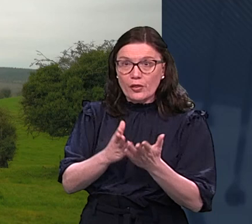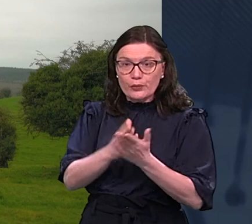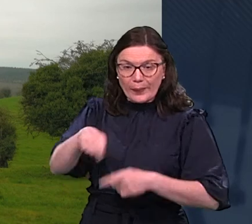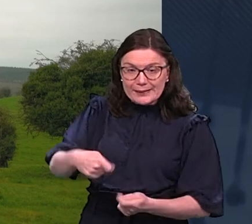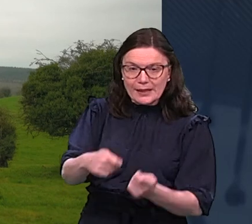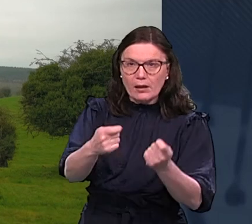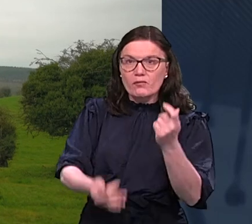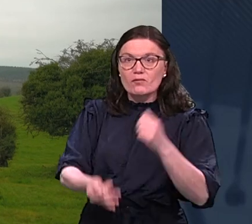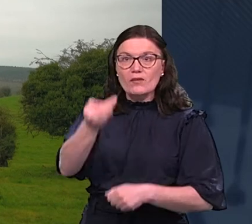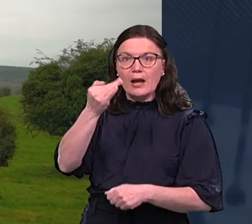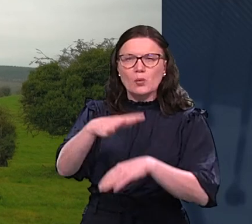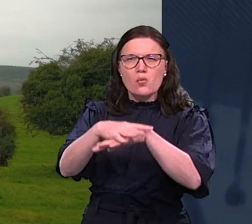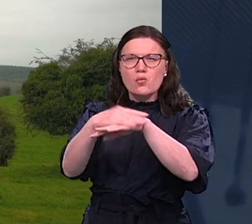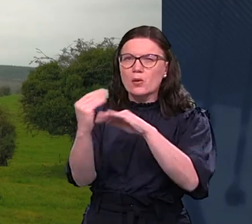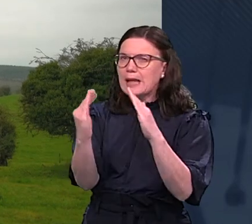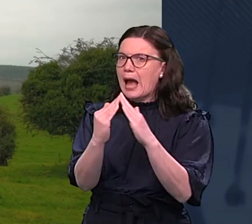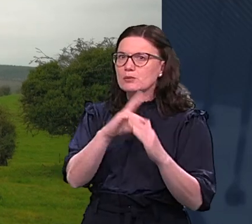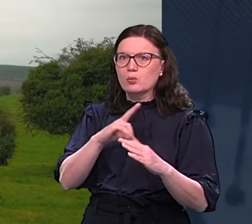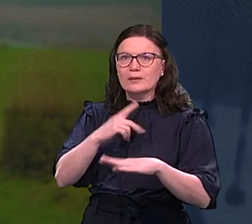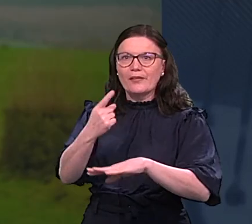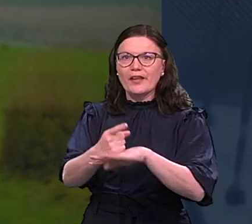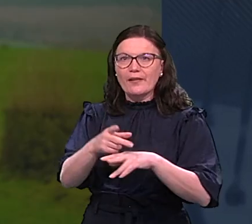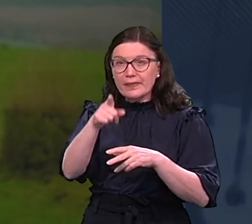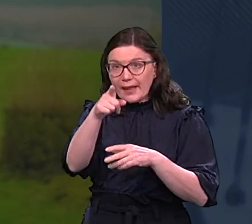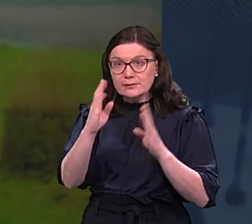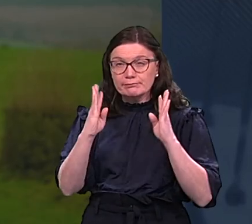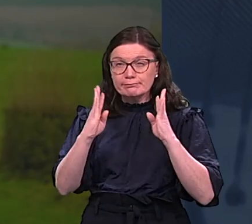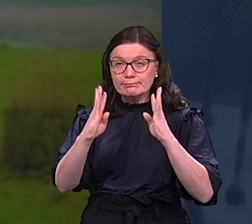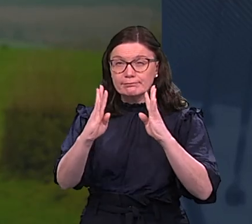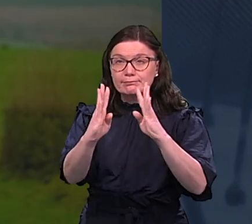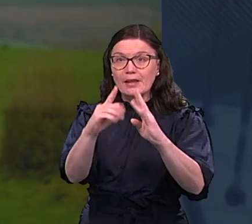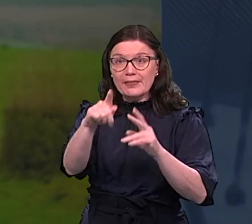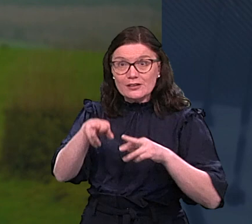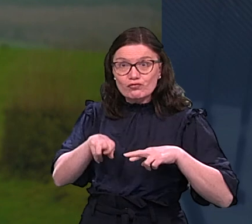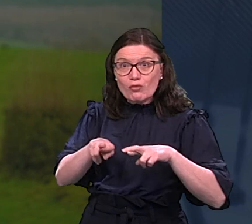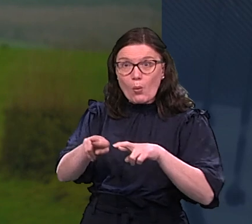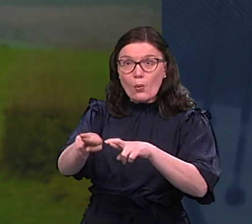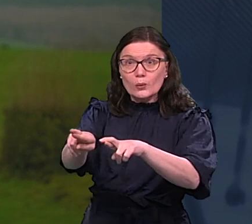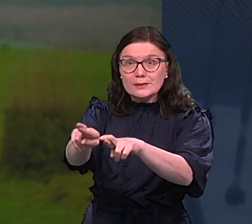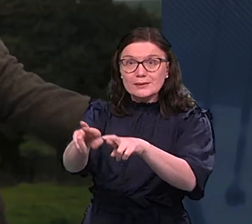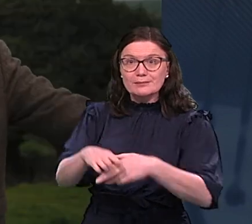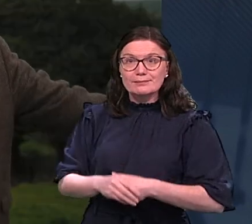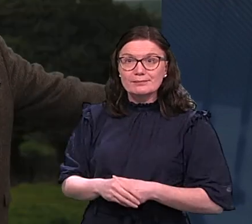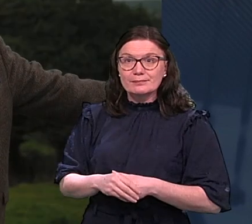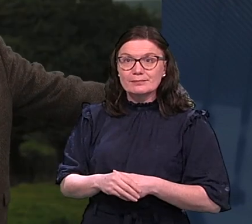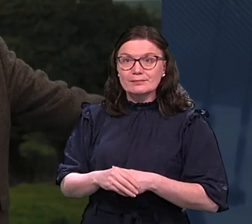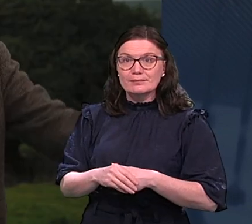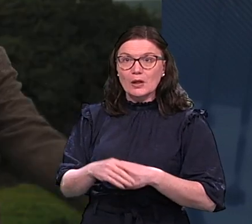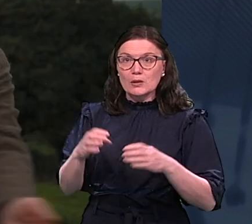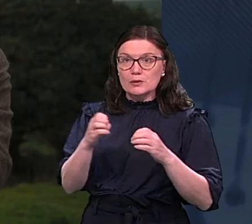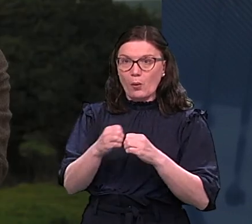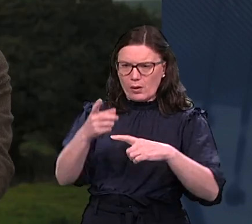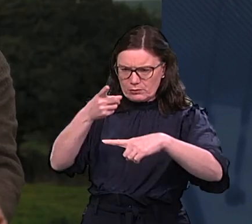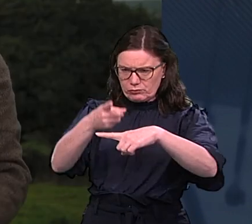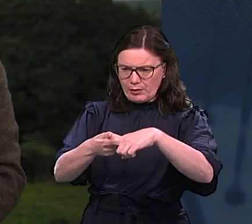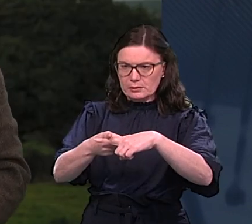found the remains of the house just here, and the ceremonial road, this ancient road. In each direction, a road would lead from